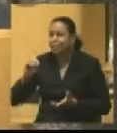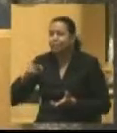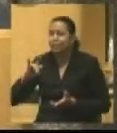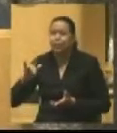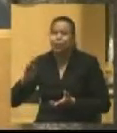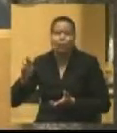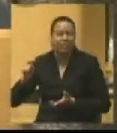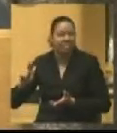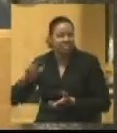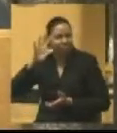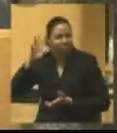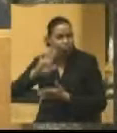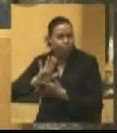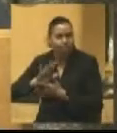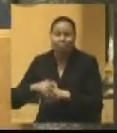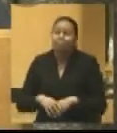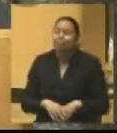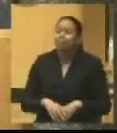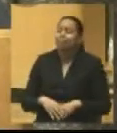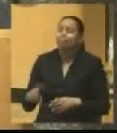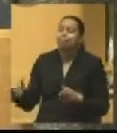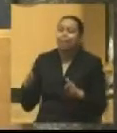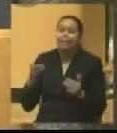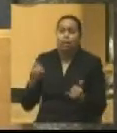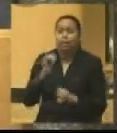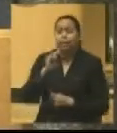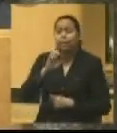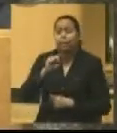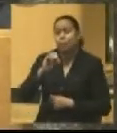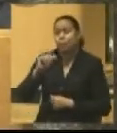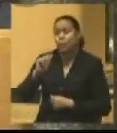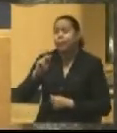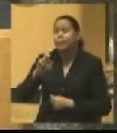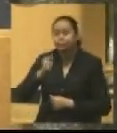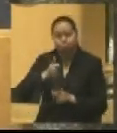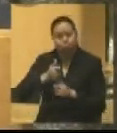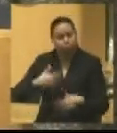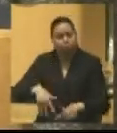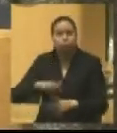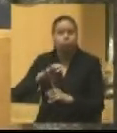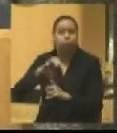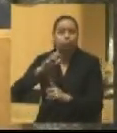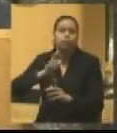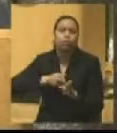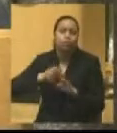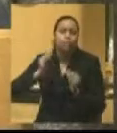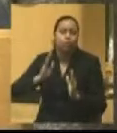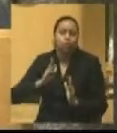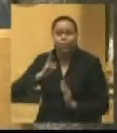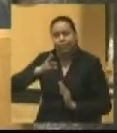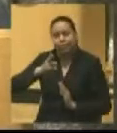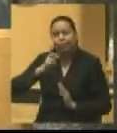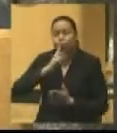up. Now to our speaker. James Oakes is a distinguished professor of history and graduate school